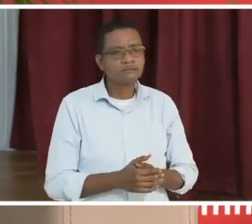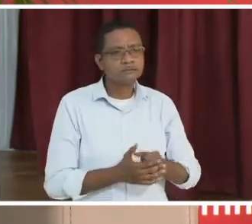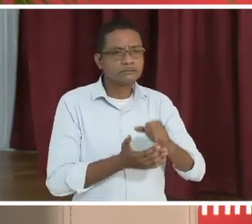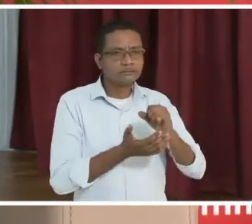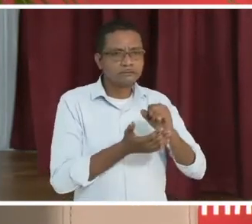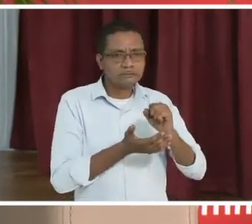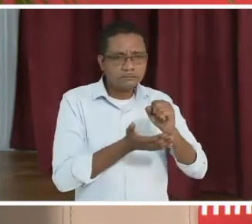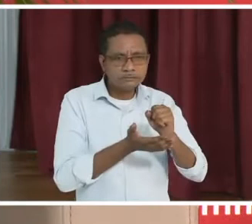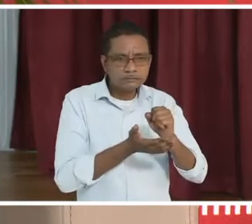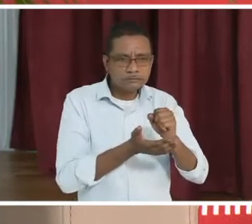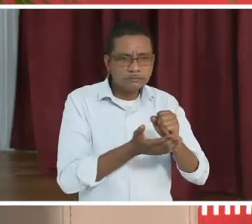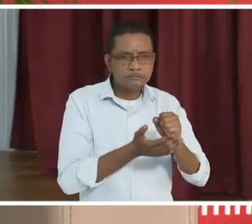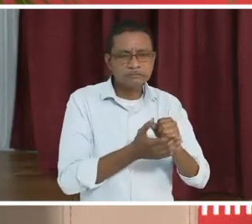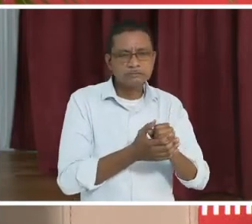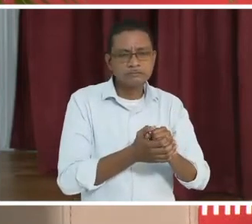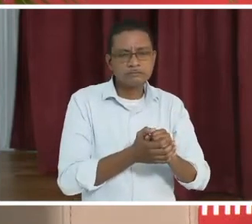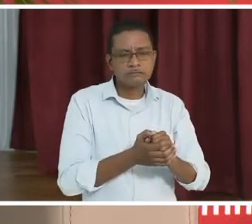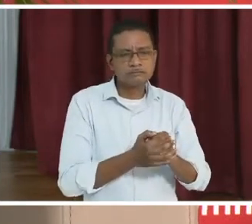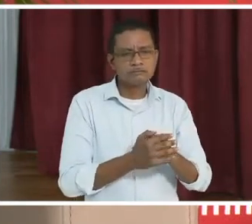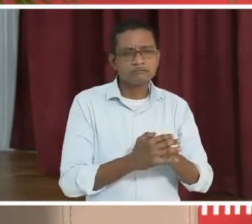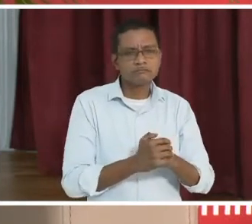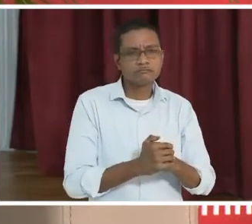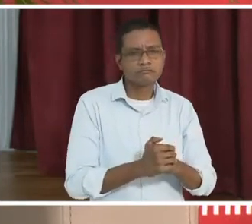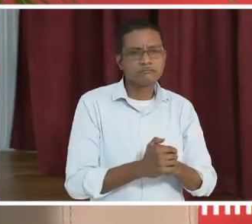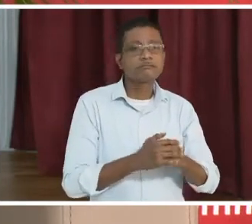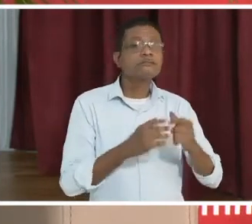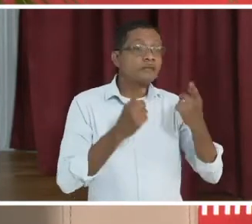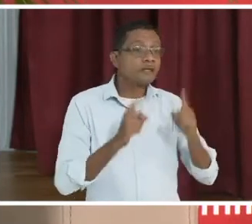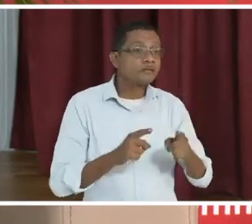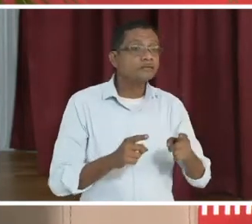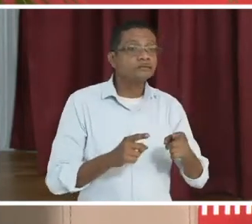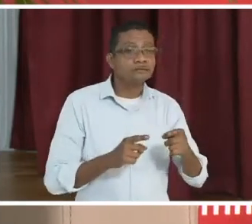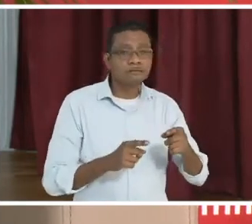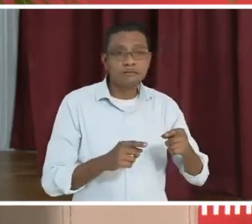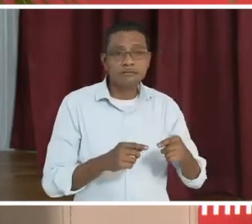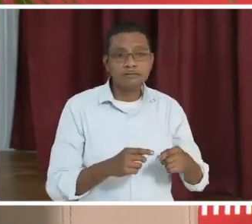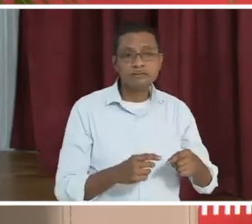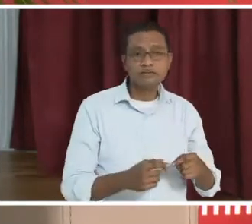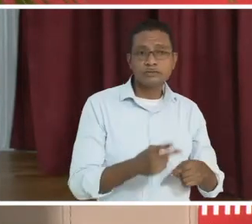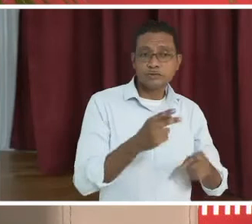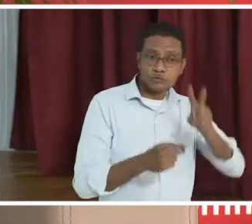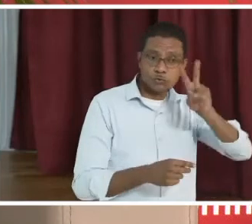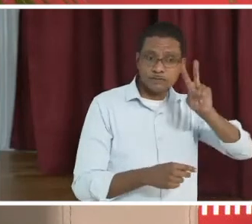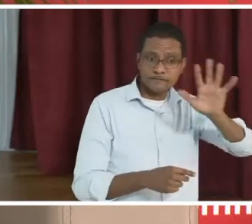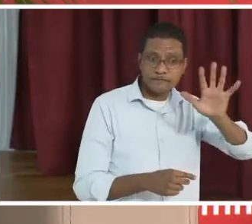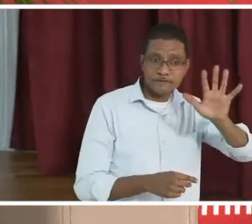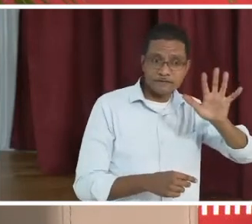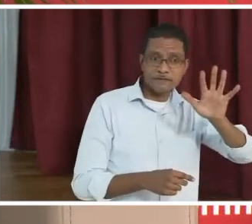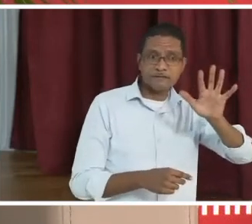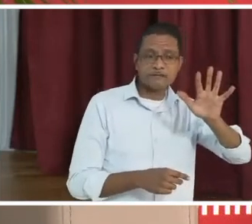and cover your legal fees. Makes sense. Right? What happens with the 2 and the 5, they